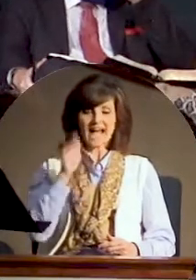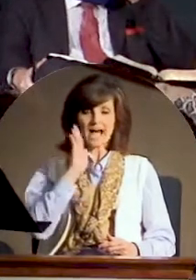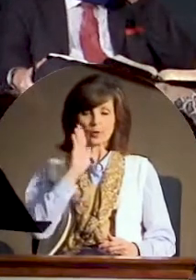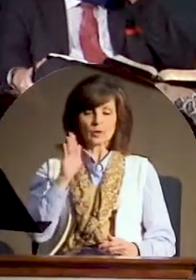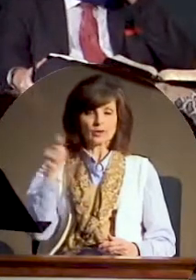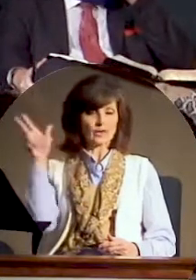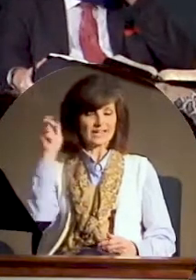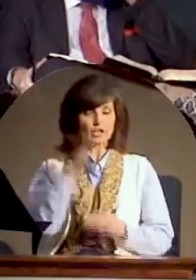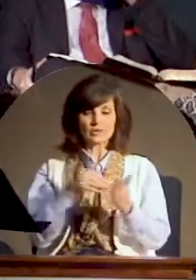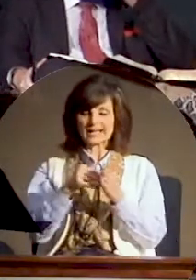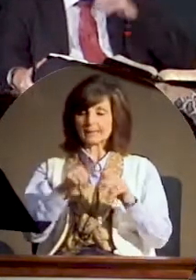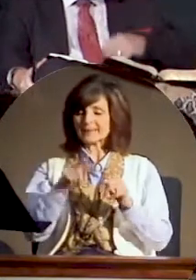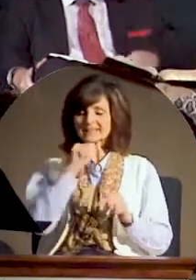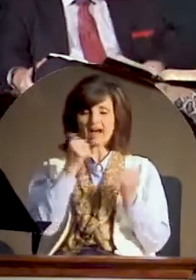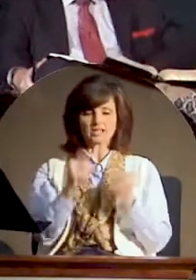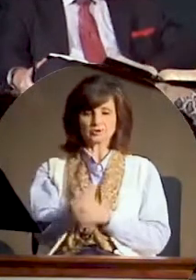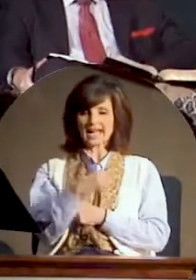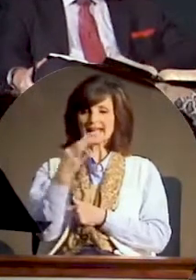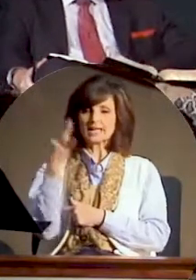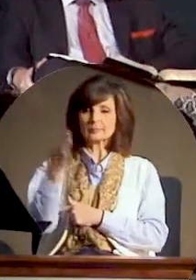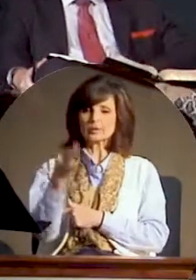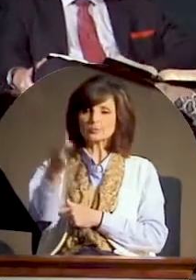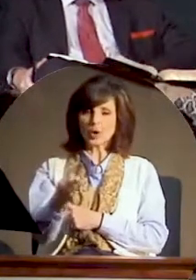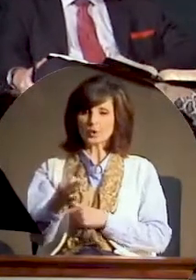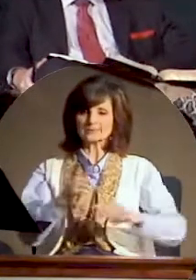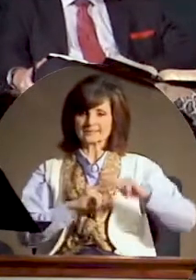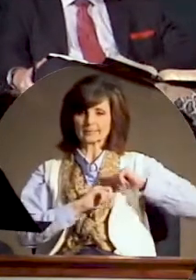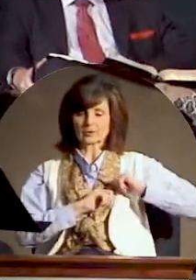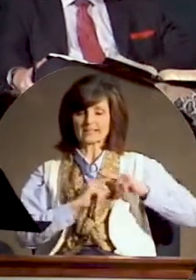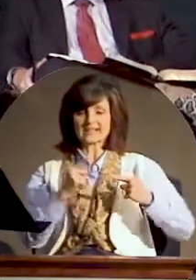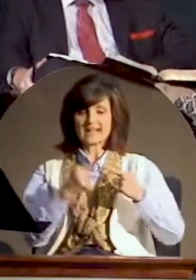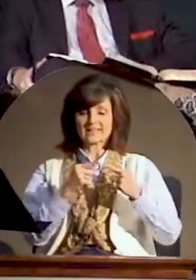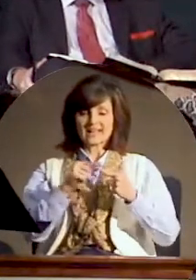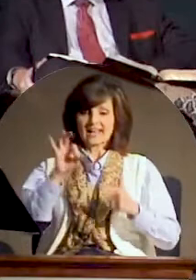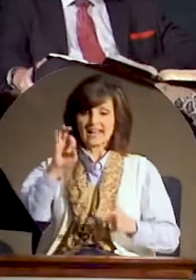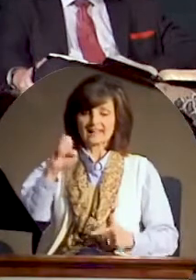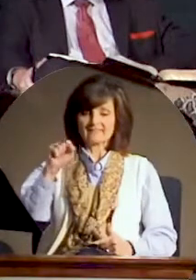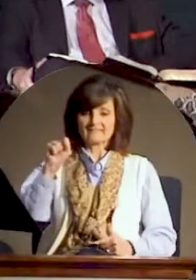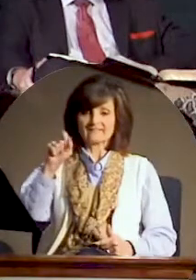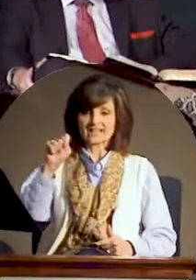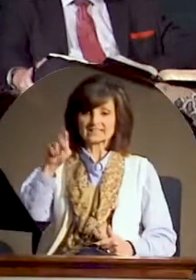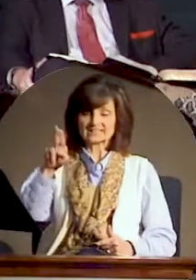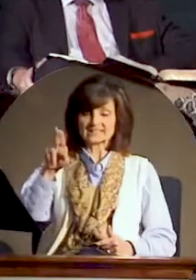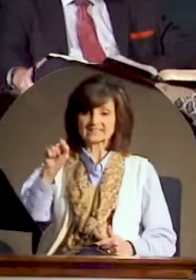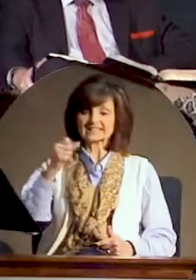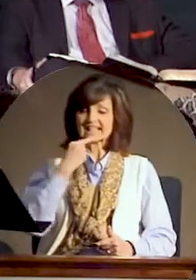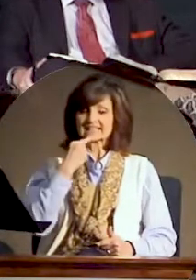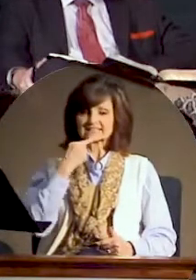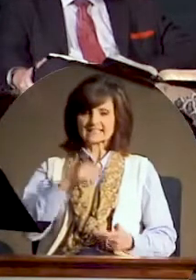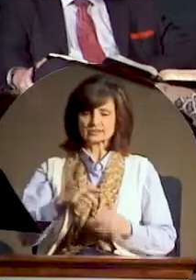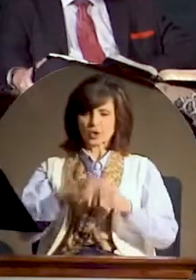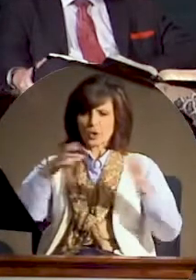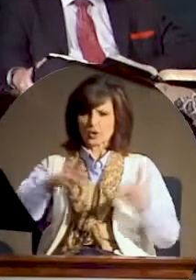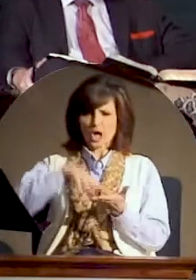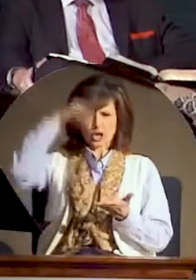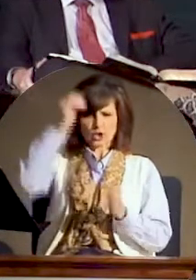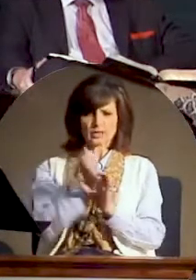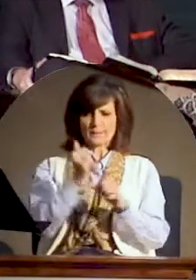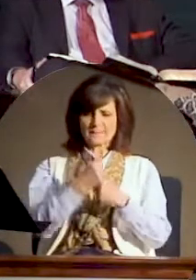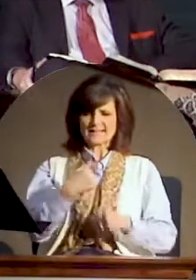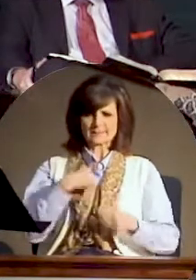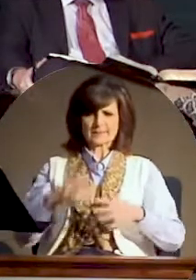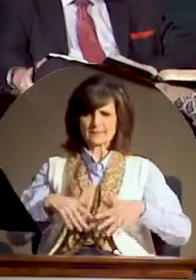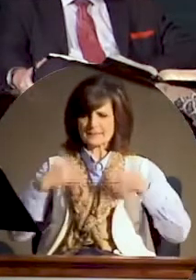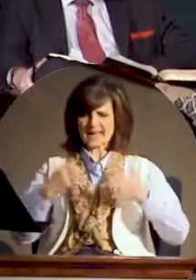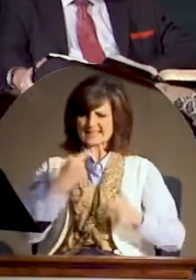but not today. Then there was Festus. He's the one that told Paul. He said, much learning doth make thee mad. I mean, he